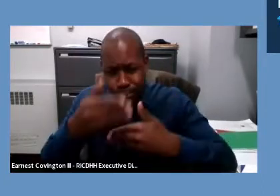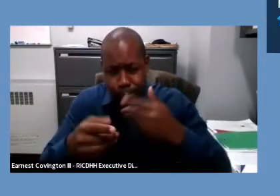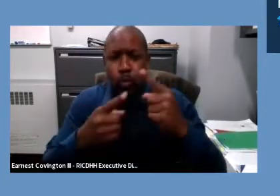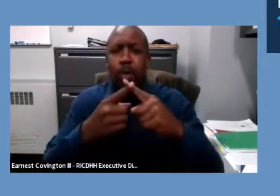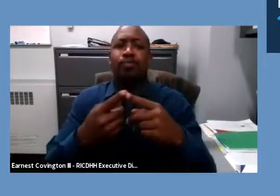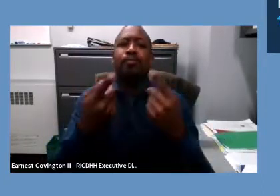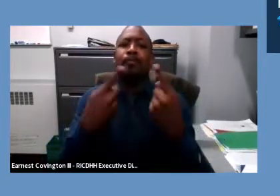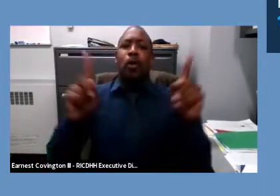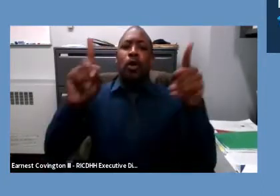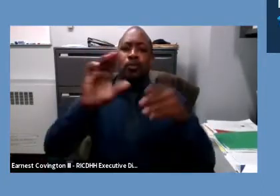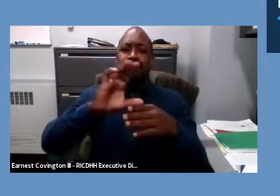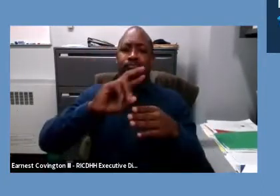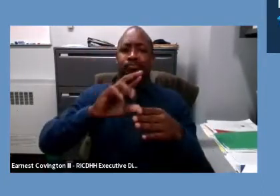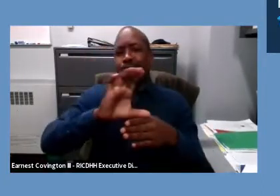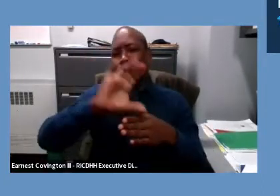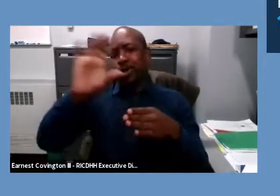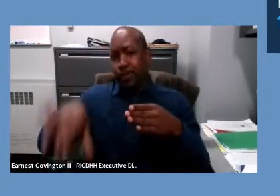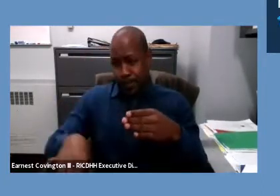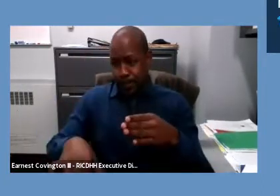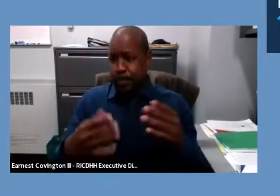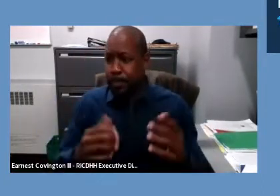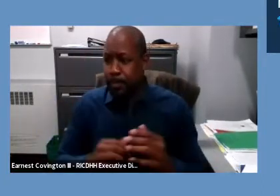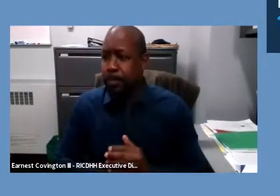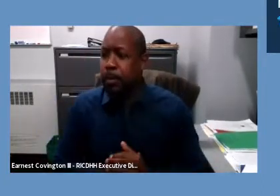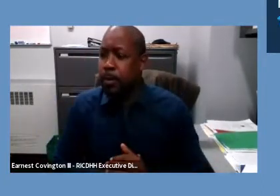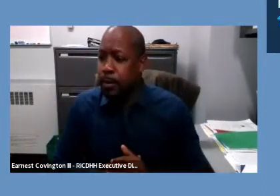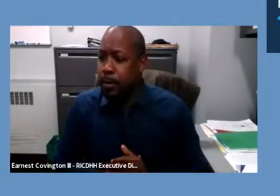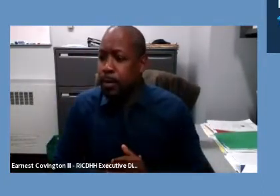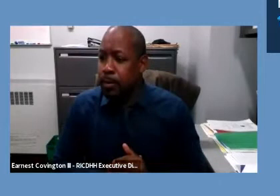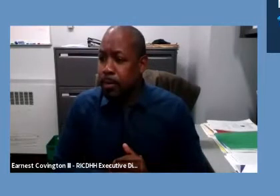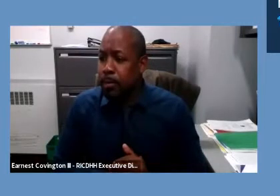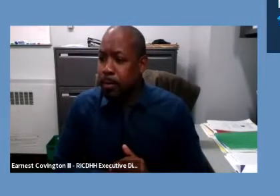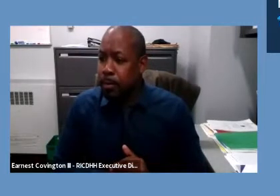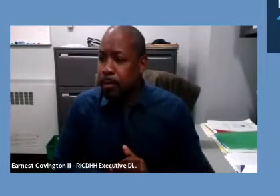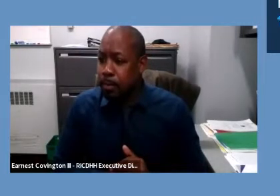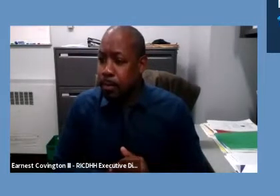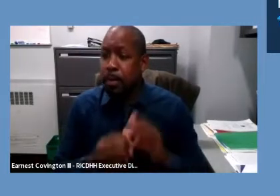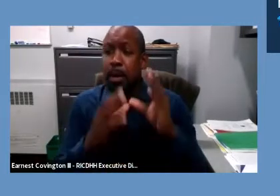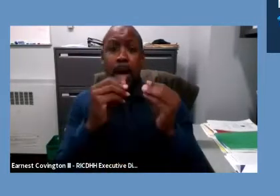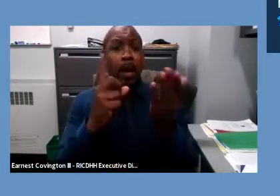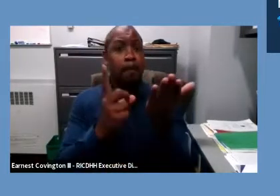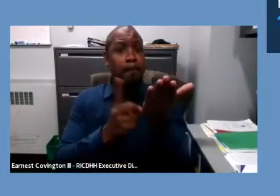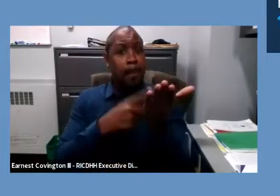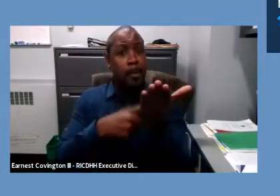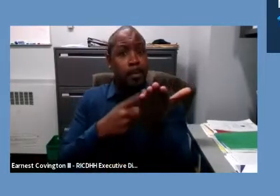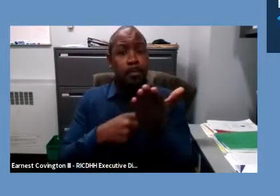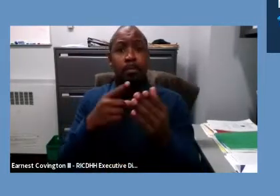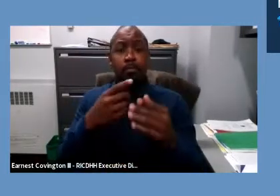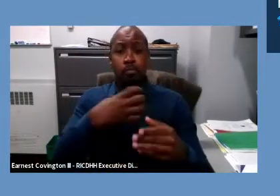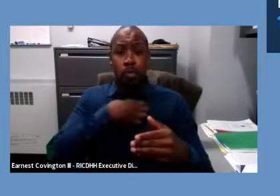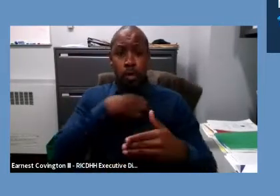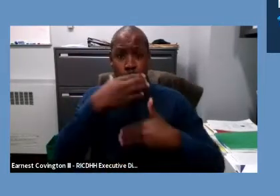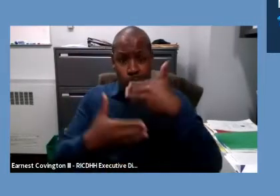may take several months before you finally come to a conclusion.